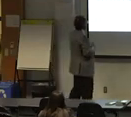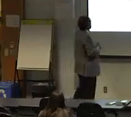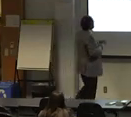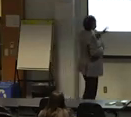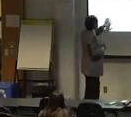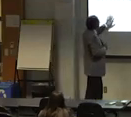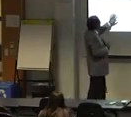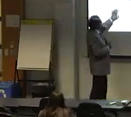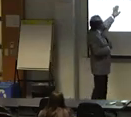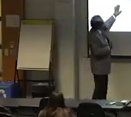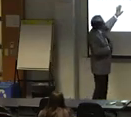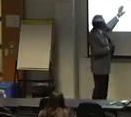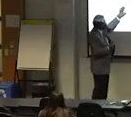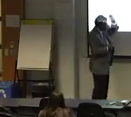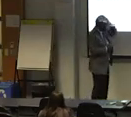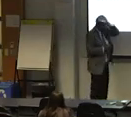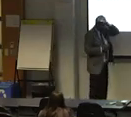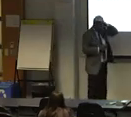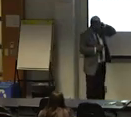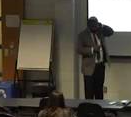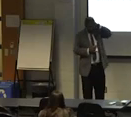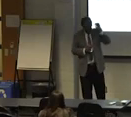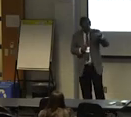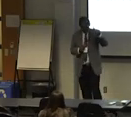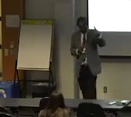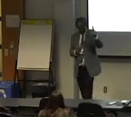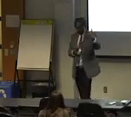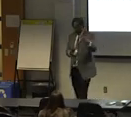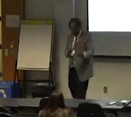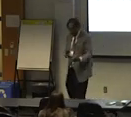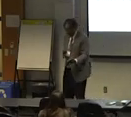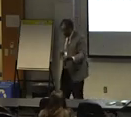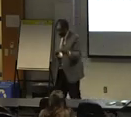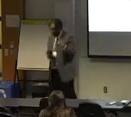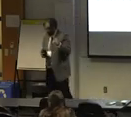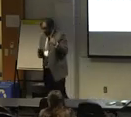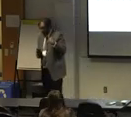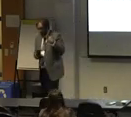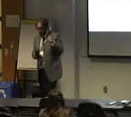One of the things that kept recurring too was about the information that people were provided.